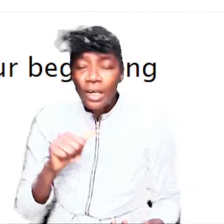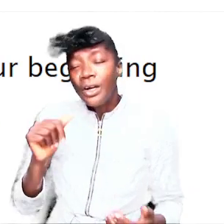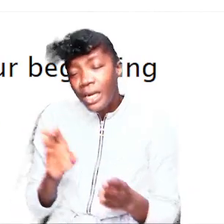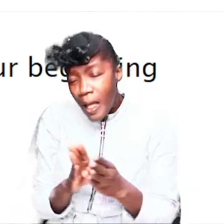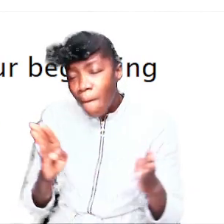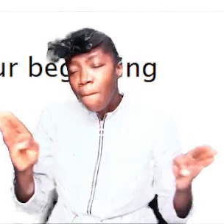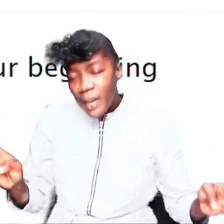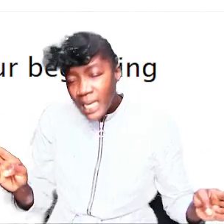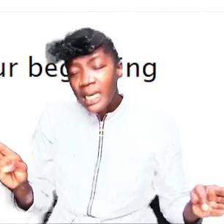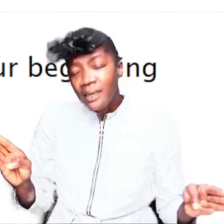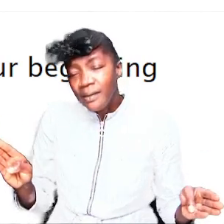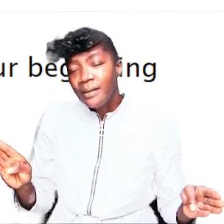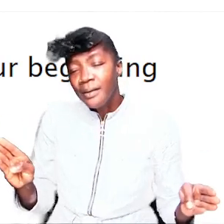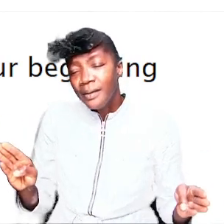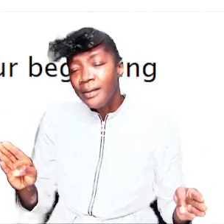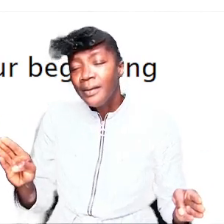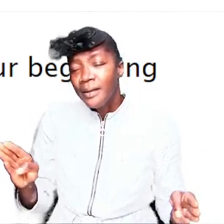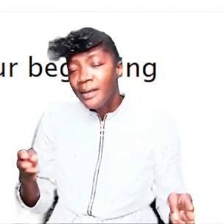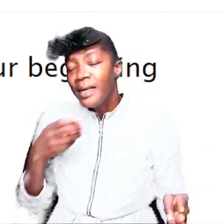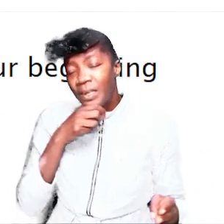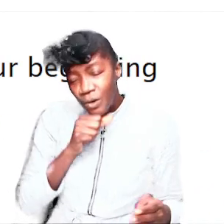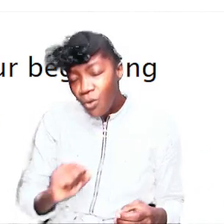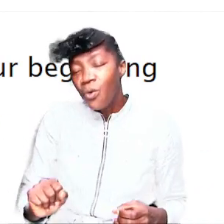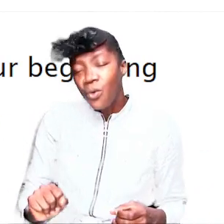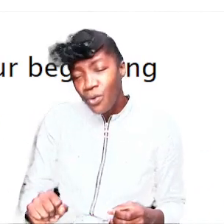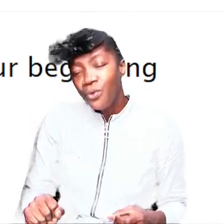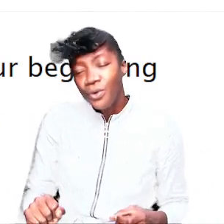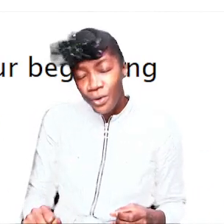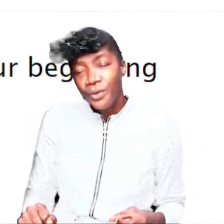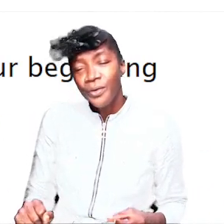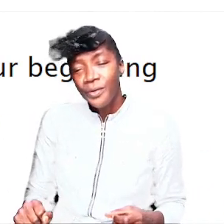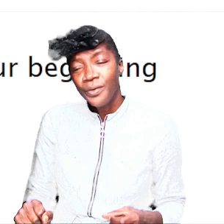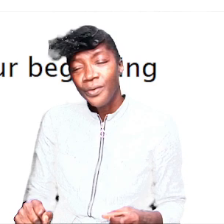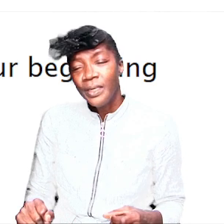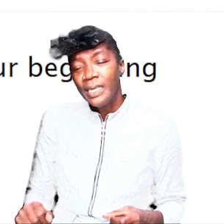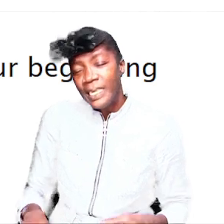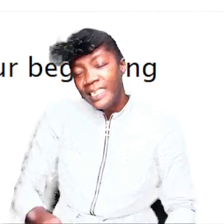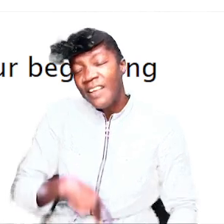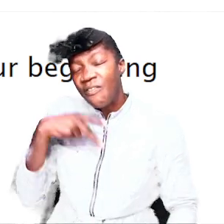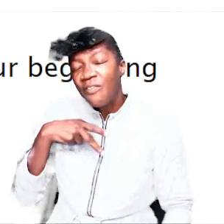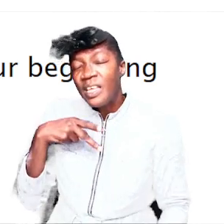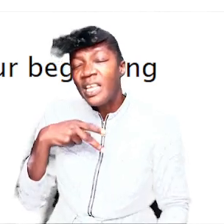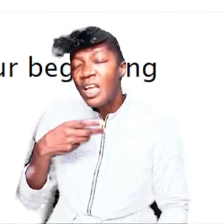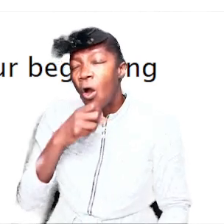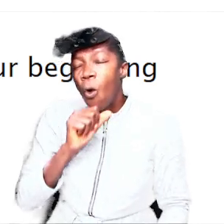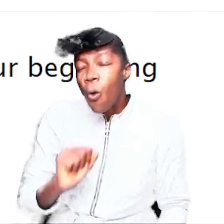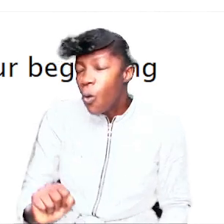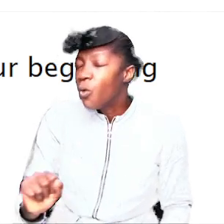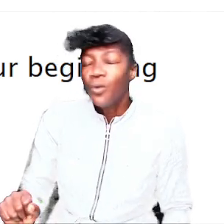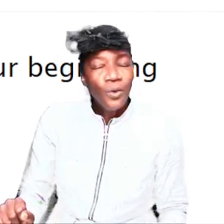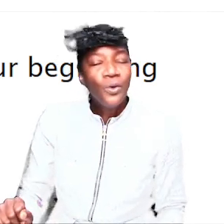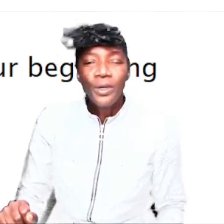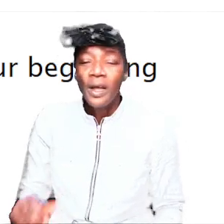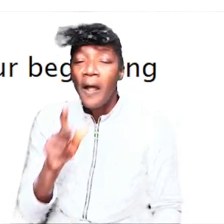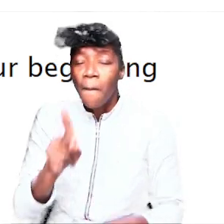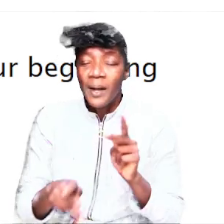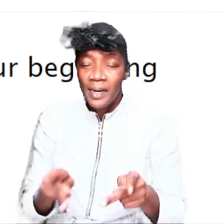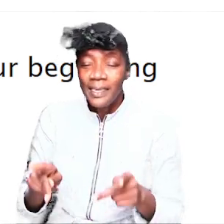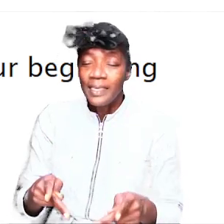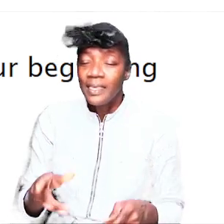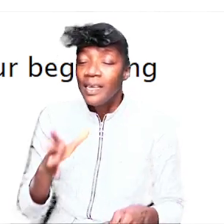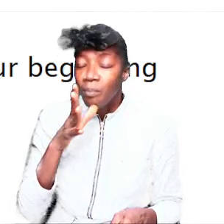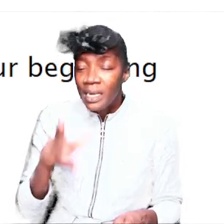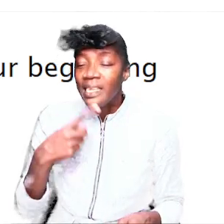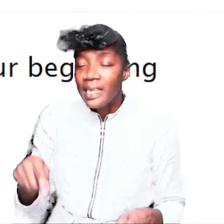of, you know, they feel like they are their own big person. So she said, go with God. This young